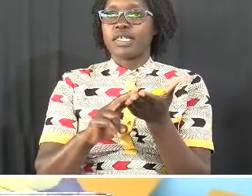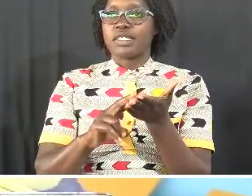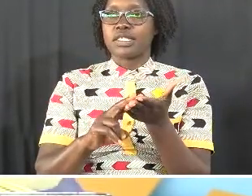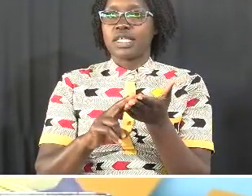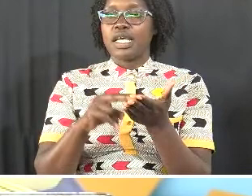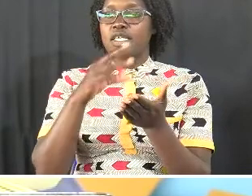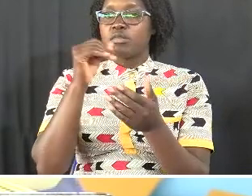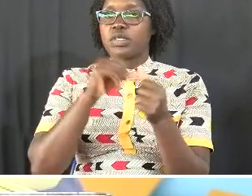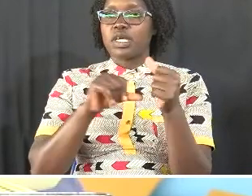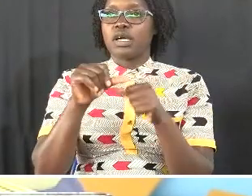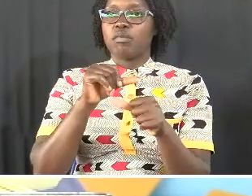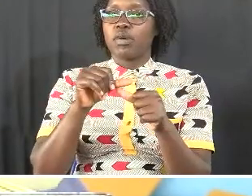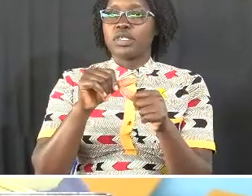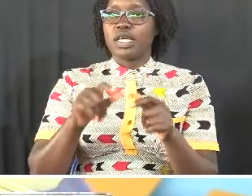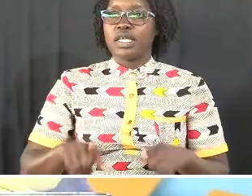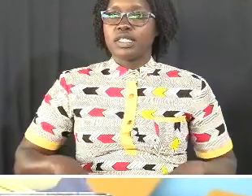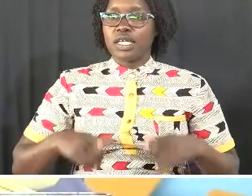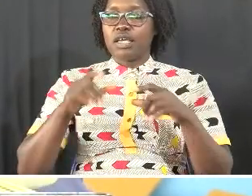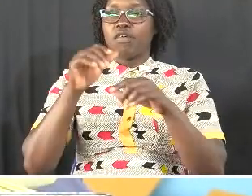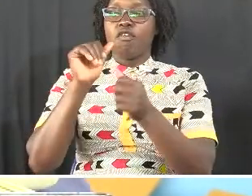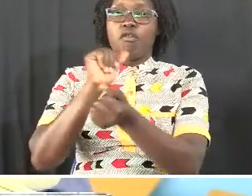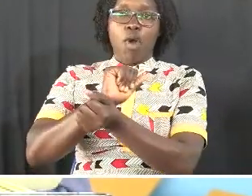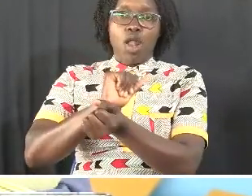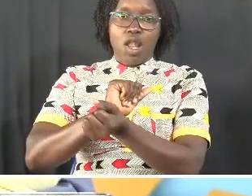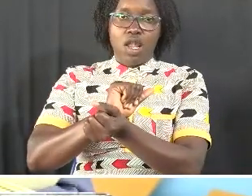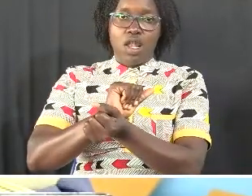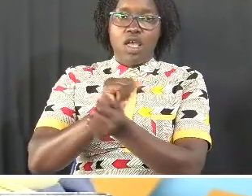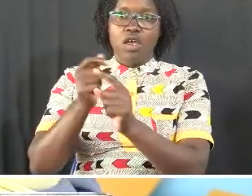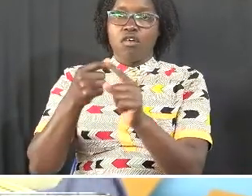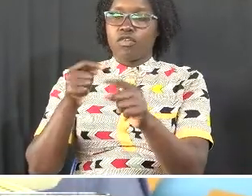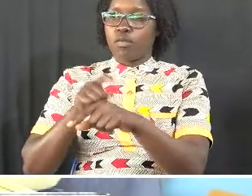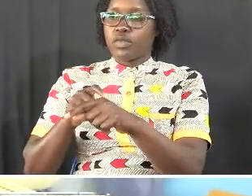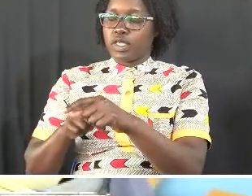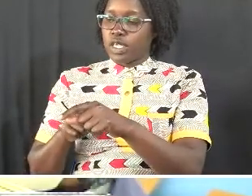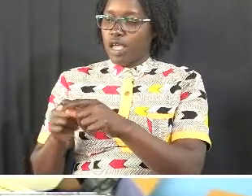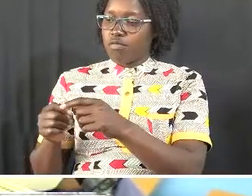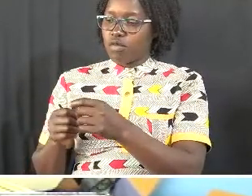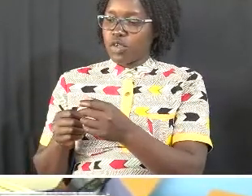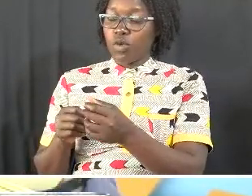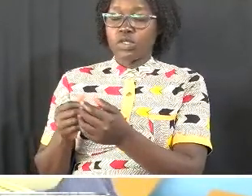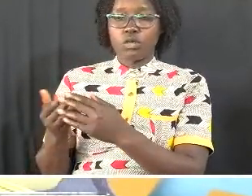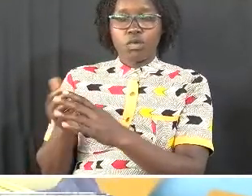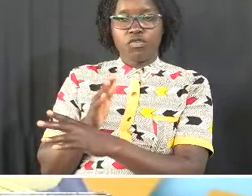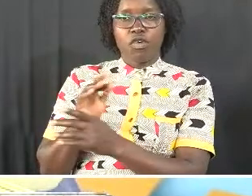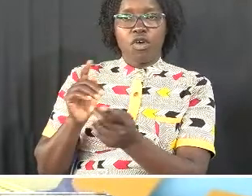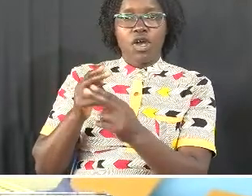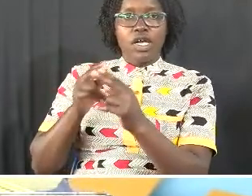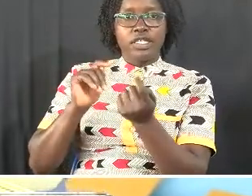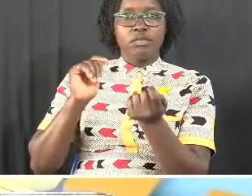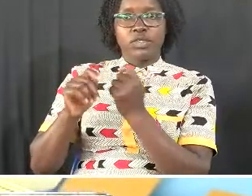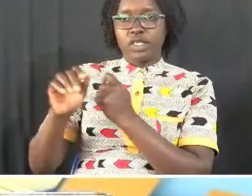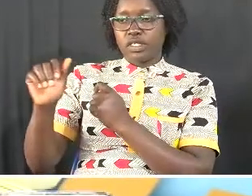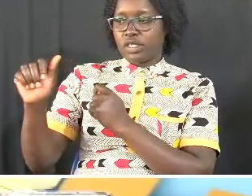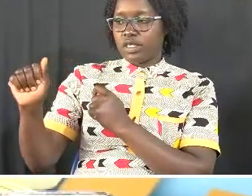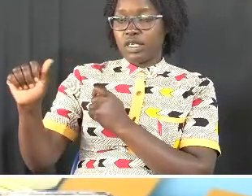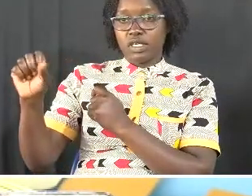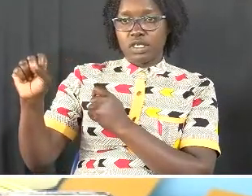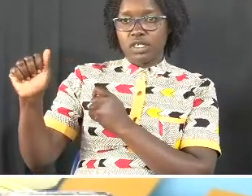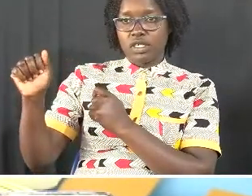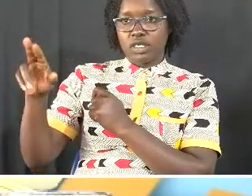I'm speaking about the life of Paul from the time he was Saul to the time he became